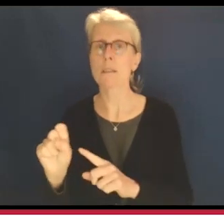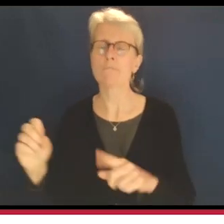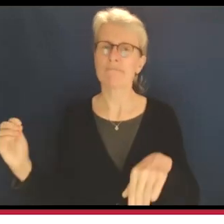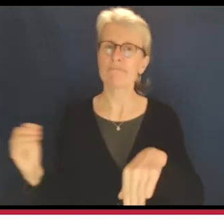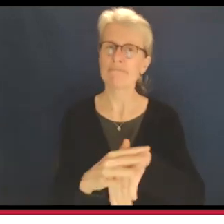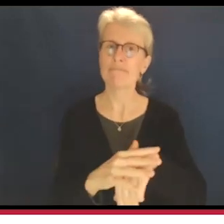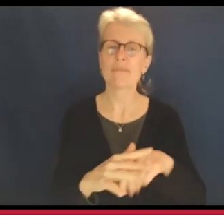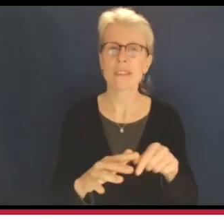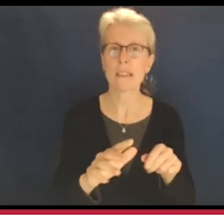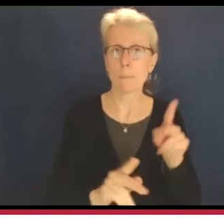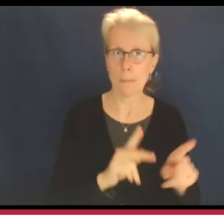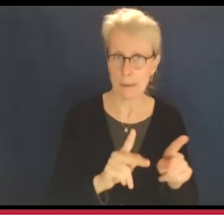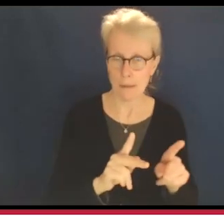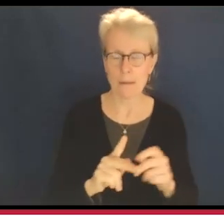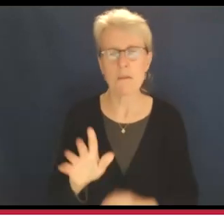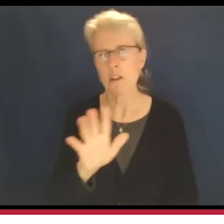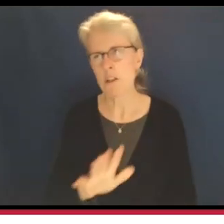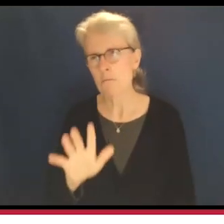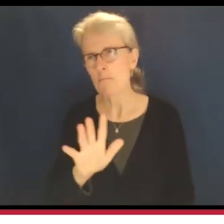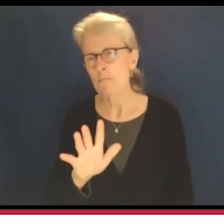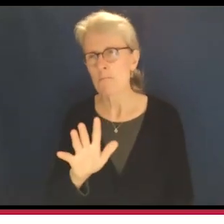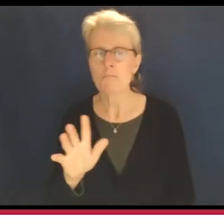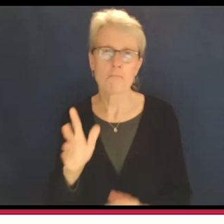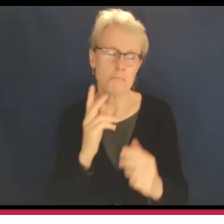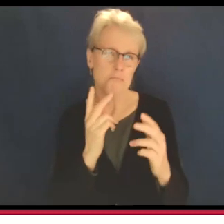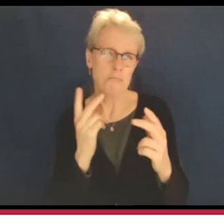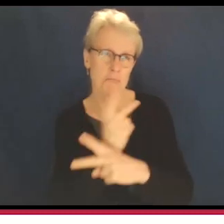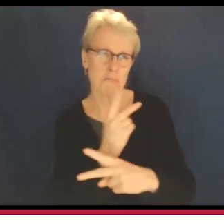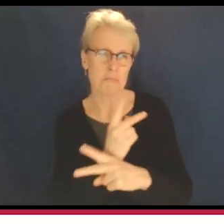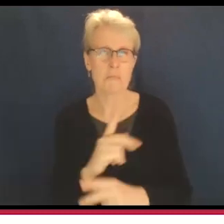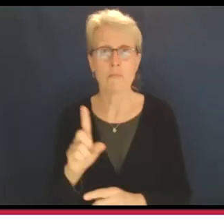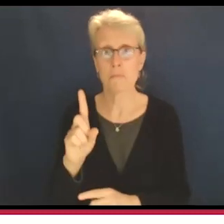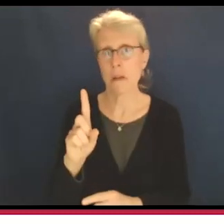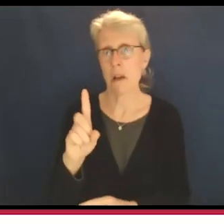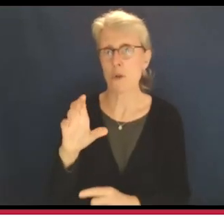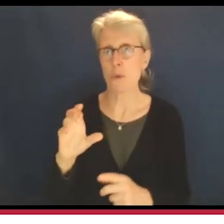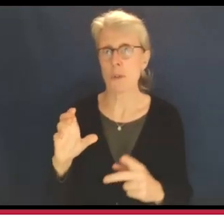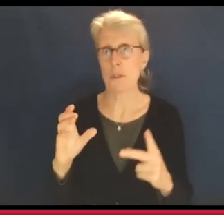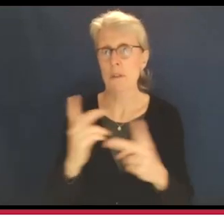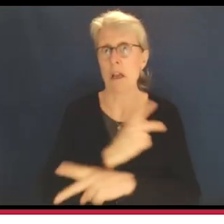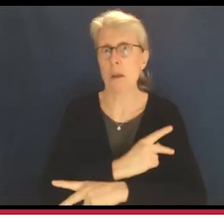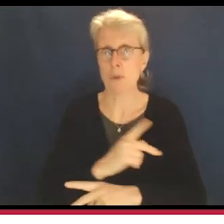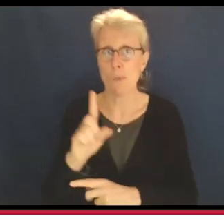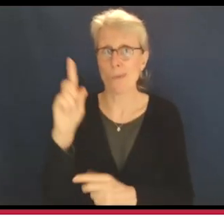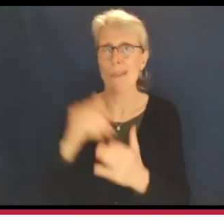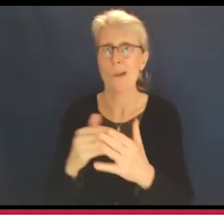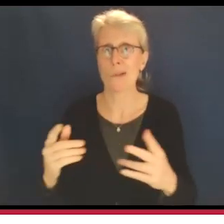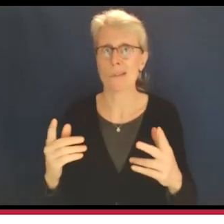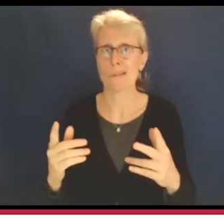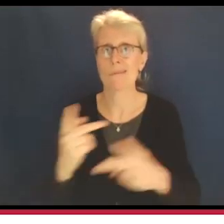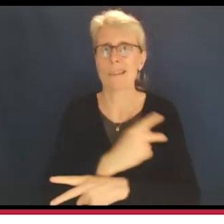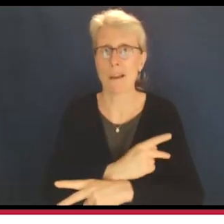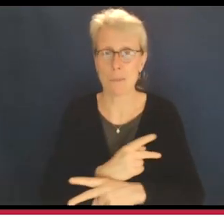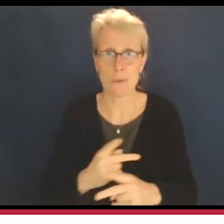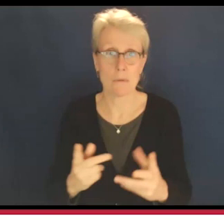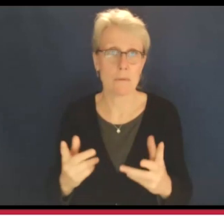There have been estimates ranging from about 100 times that to about 1,000 times that that we don't